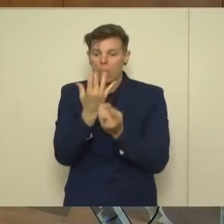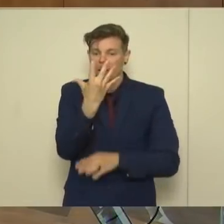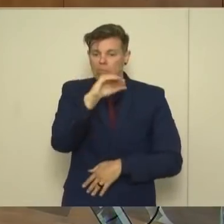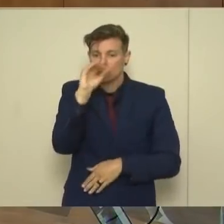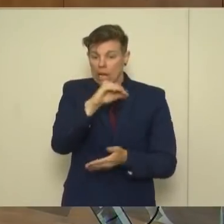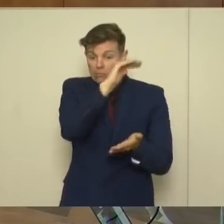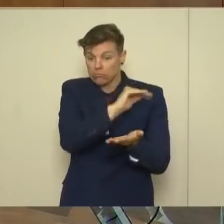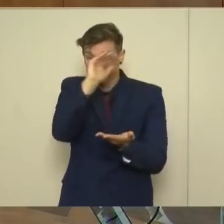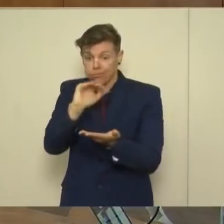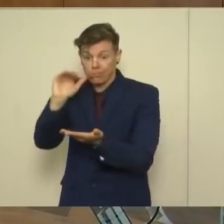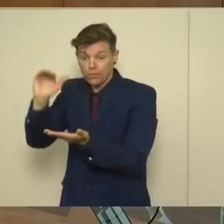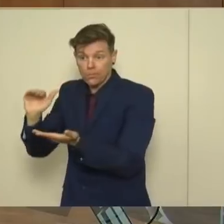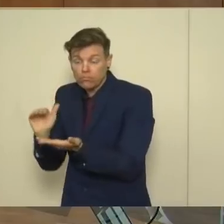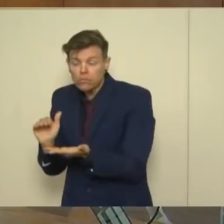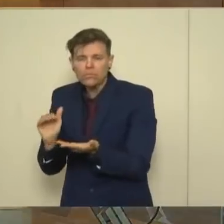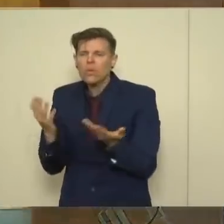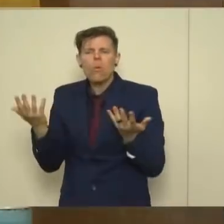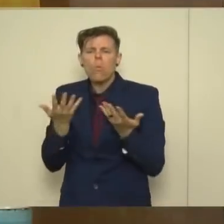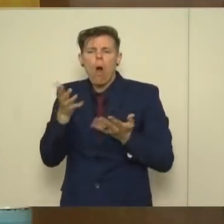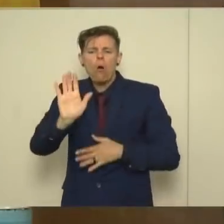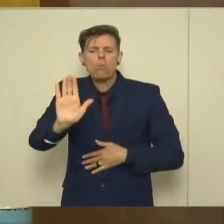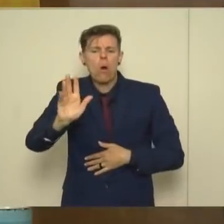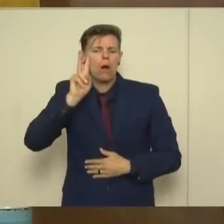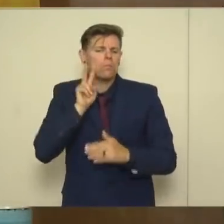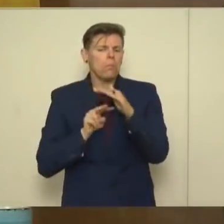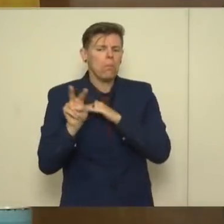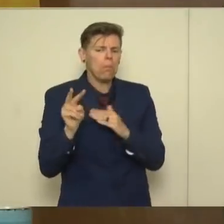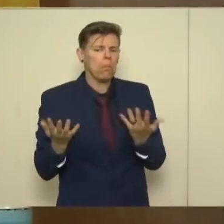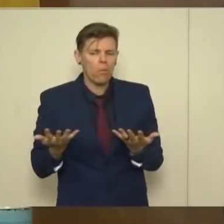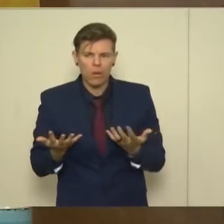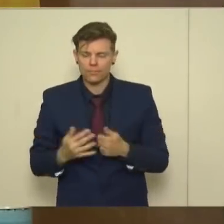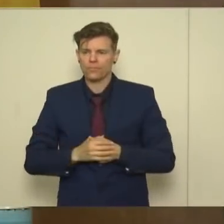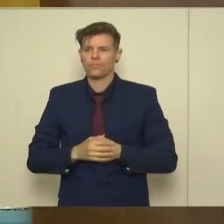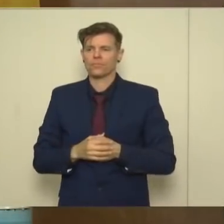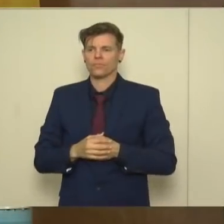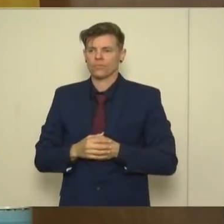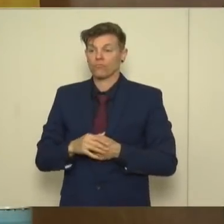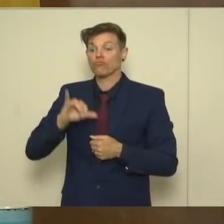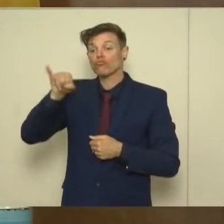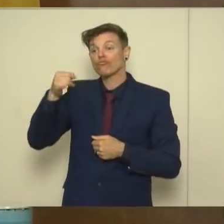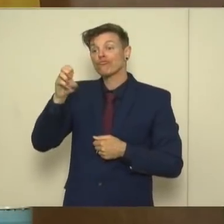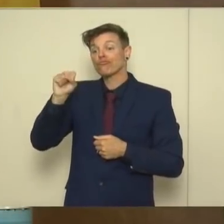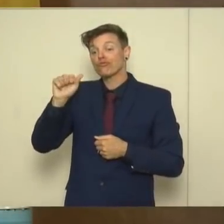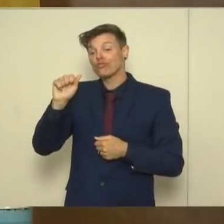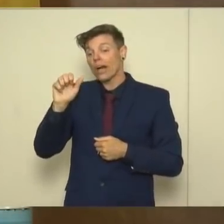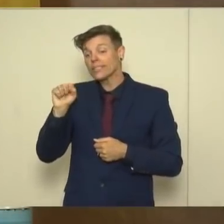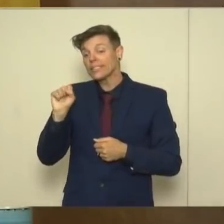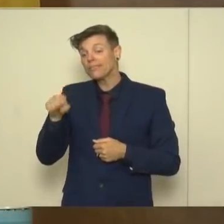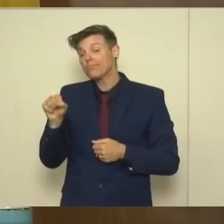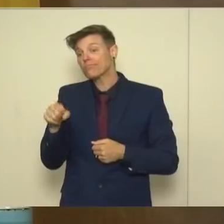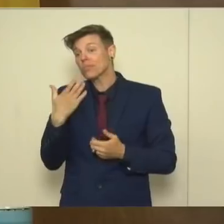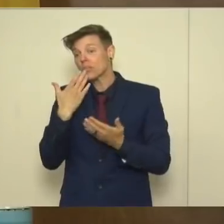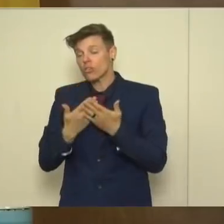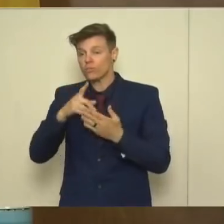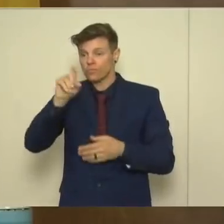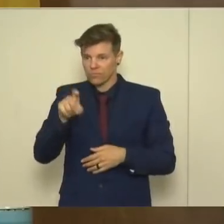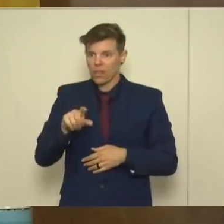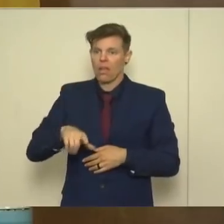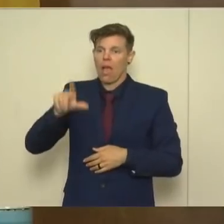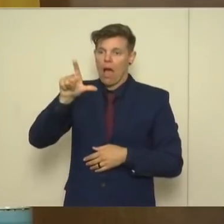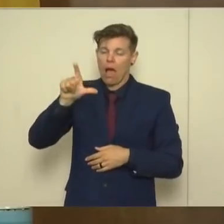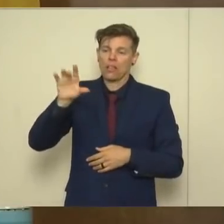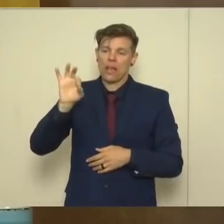curious your thoughts on that. Thank you. Jens, they are fair questions, and certainly the LFC continues to meet and should, and